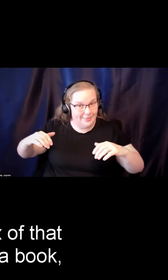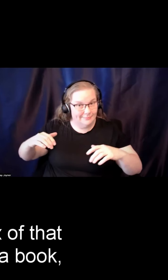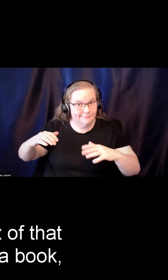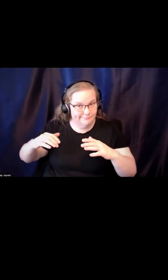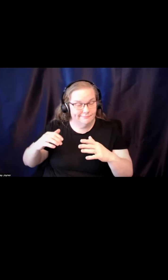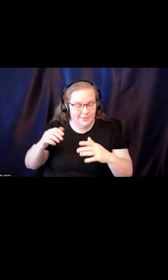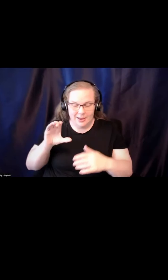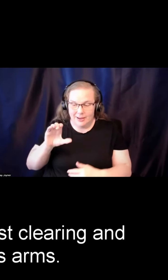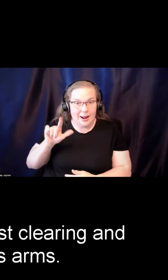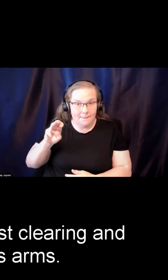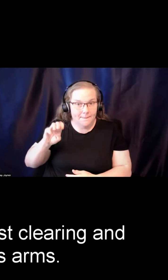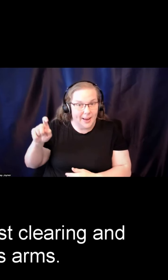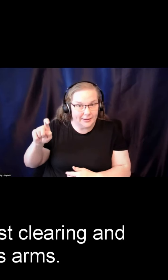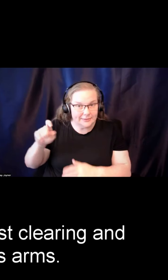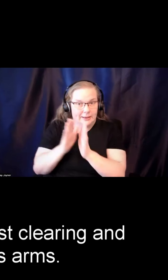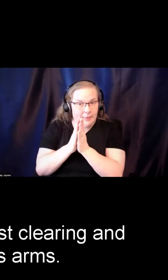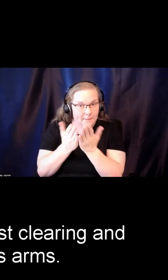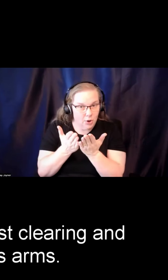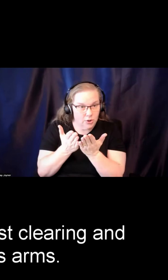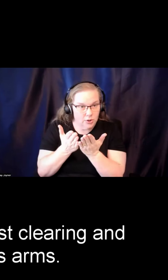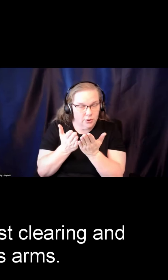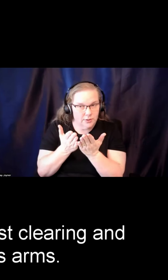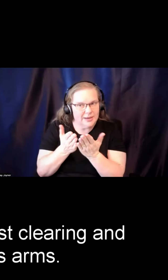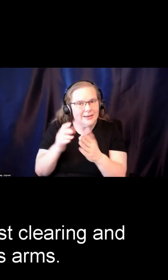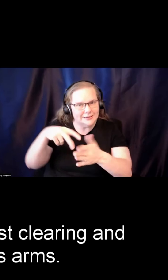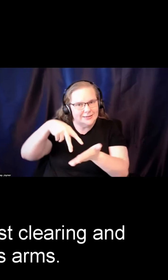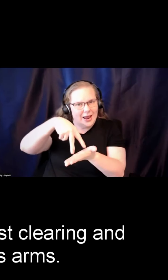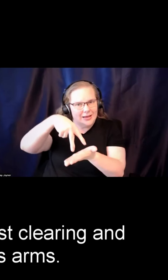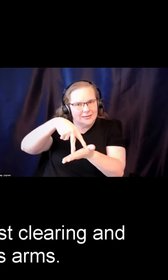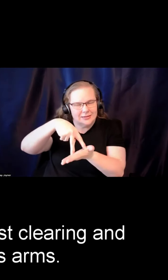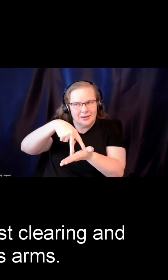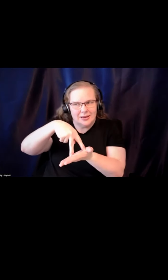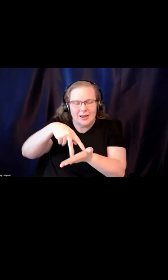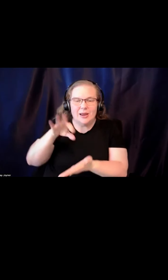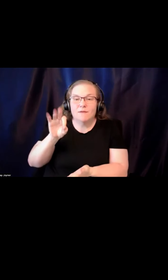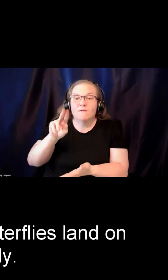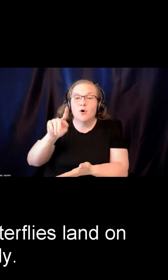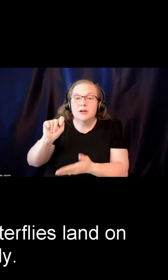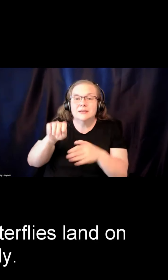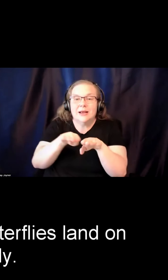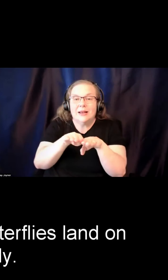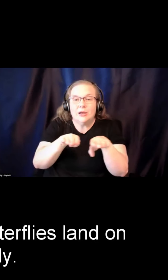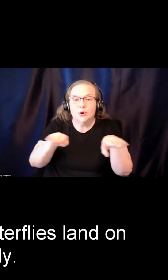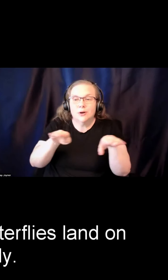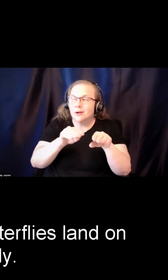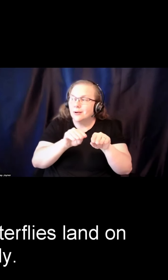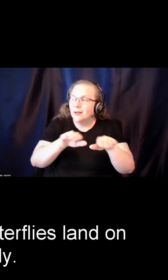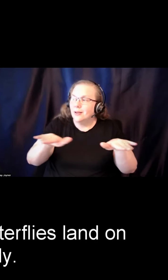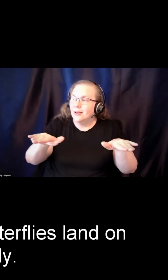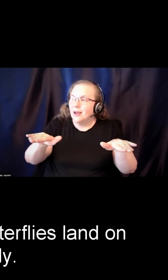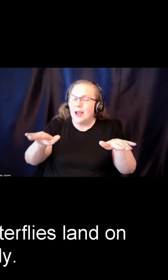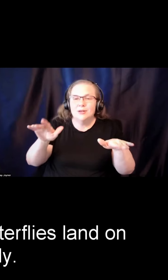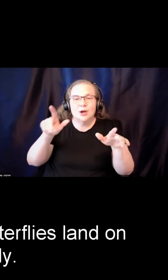that book within a book, Ivo stands in a forest clearing and holds out his arms. Small birds and